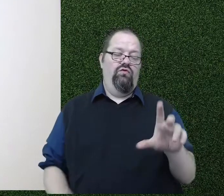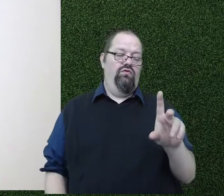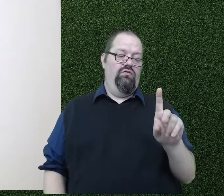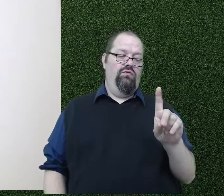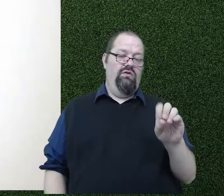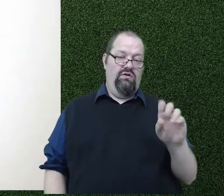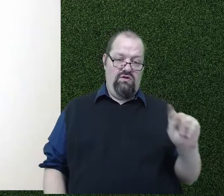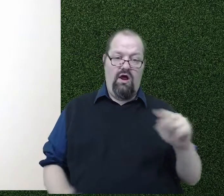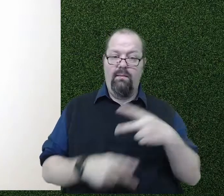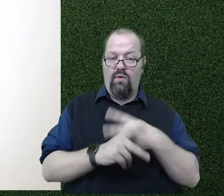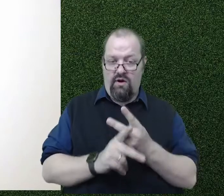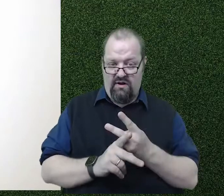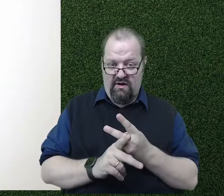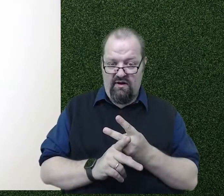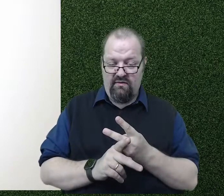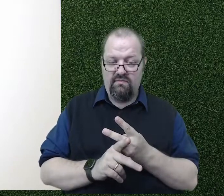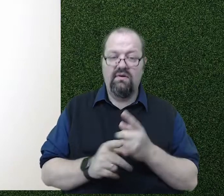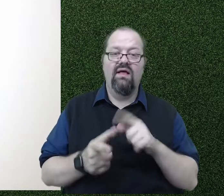v.